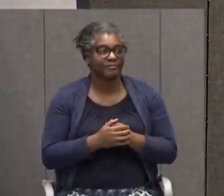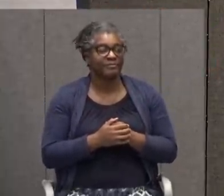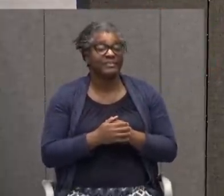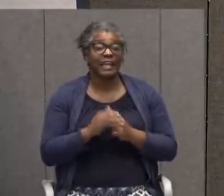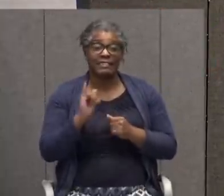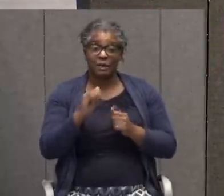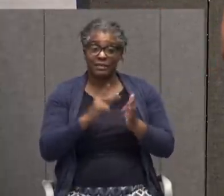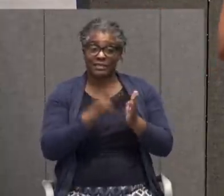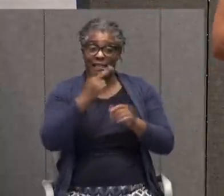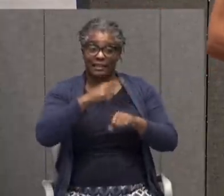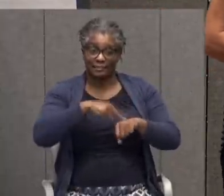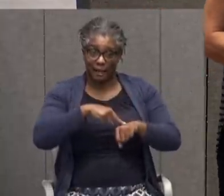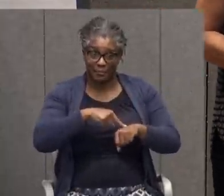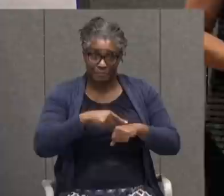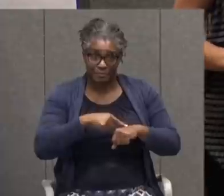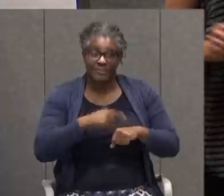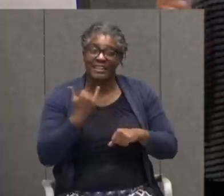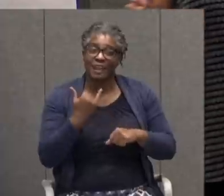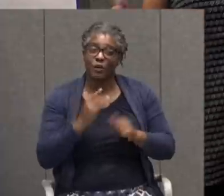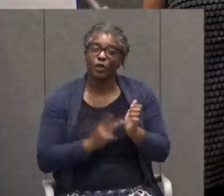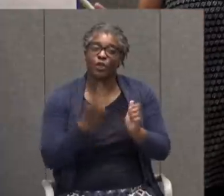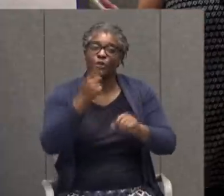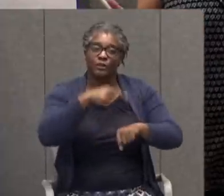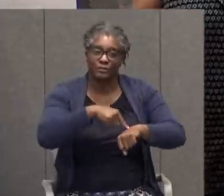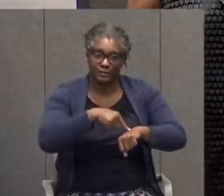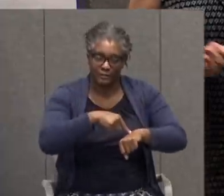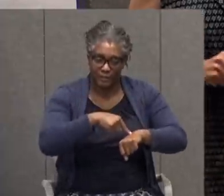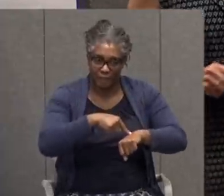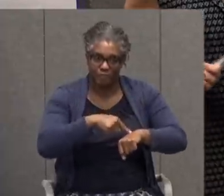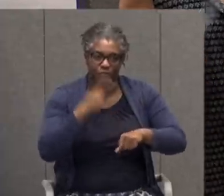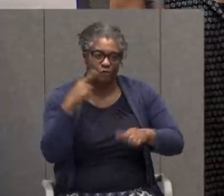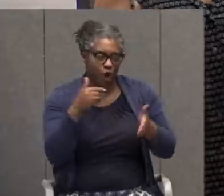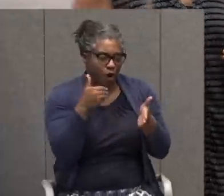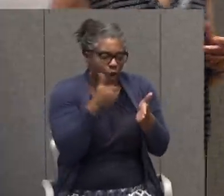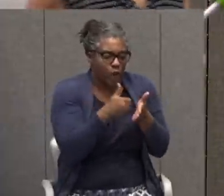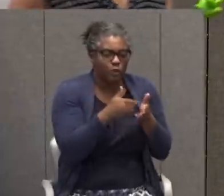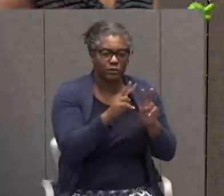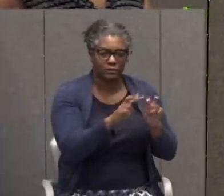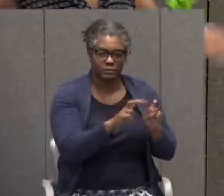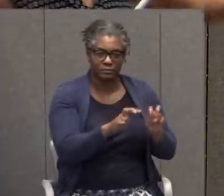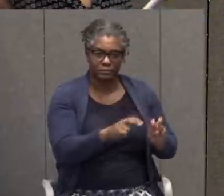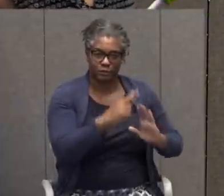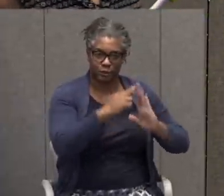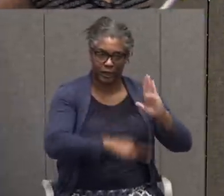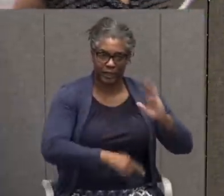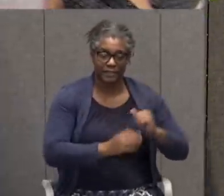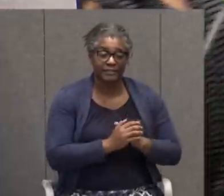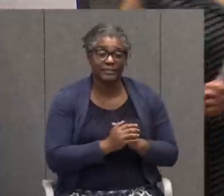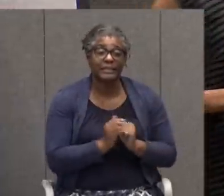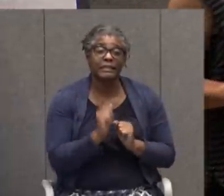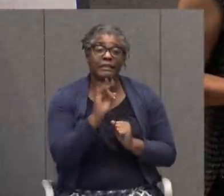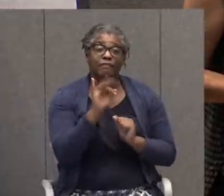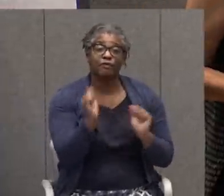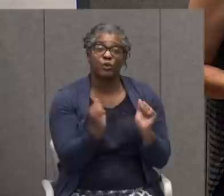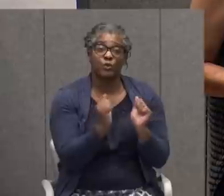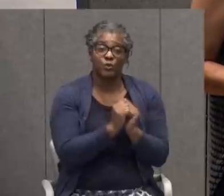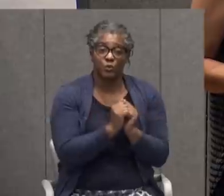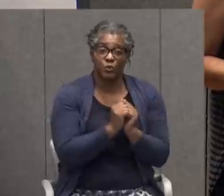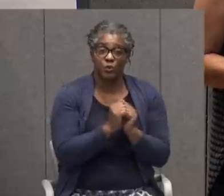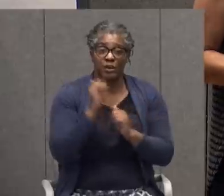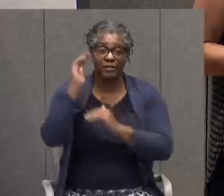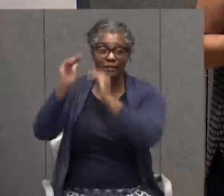we read a third time through. So if you have a grown-up with you, I would love to have you read this close reading with